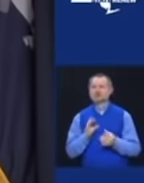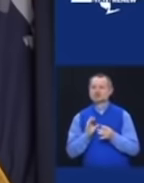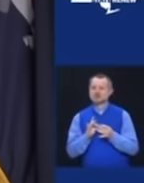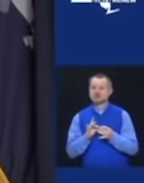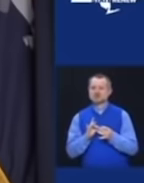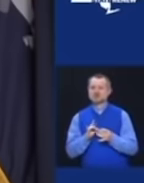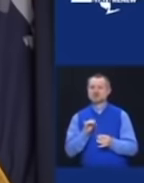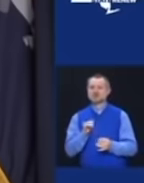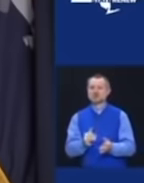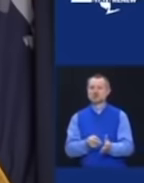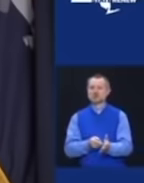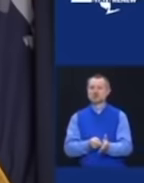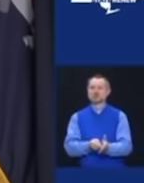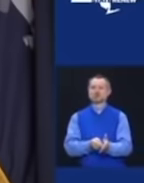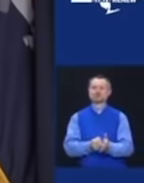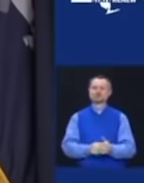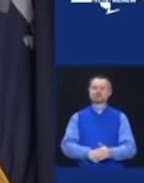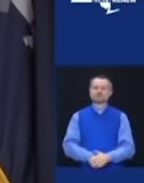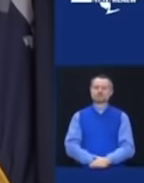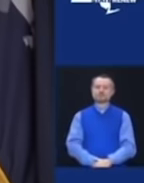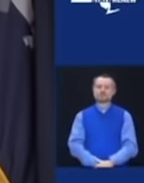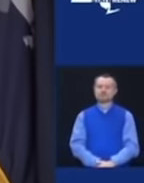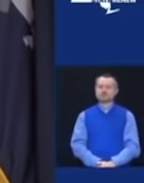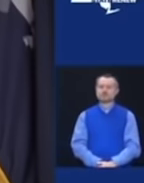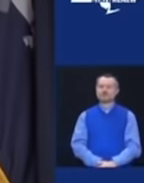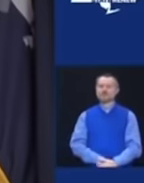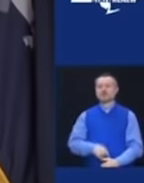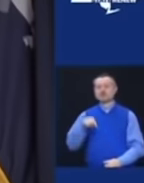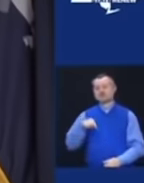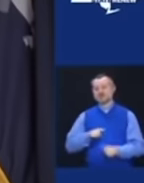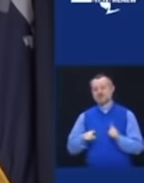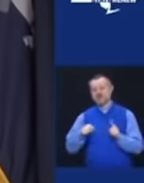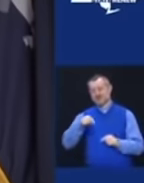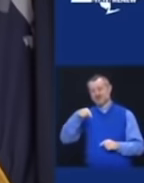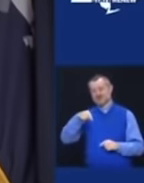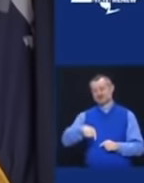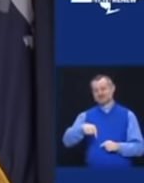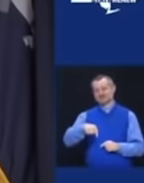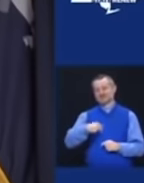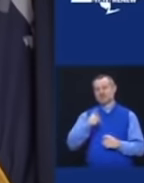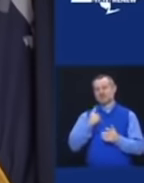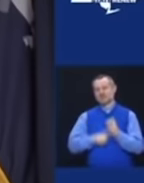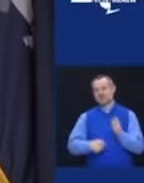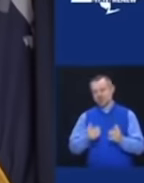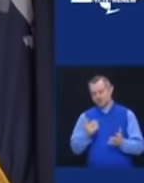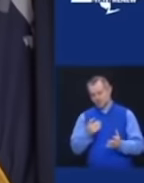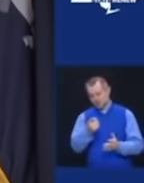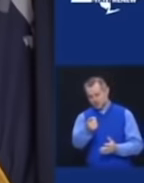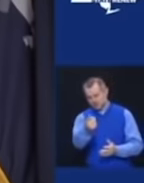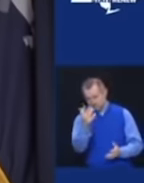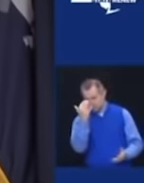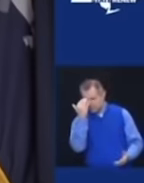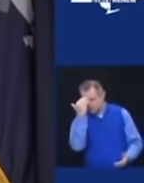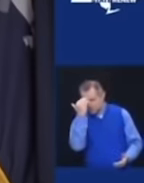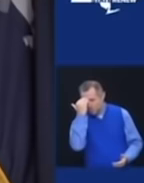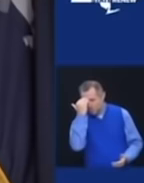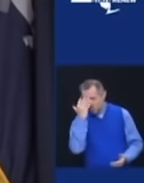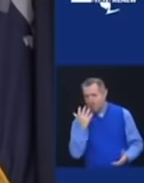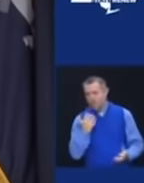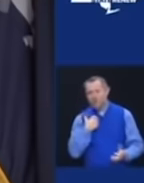truth. But this is what I want you to know, and I want you to know this from me